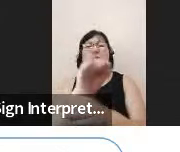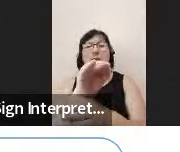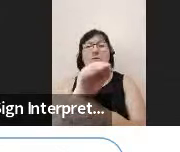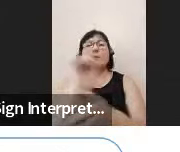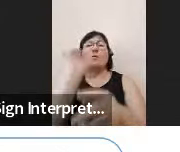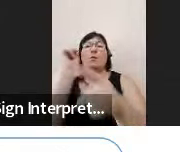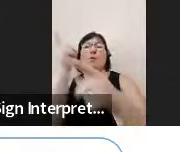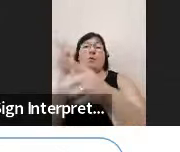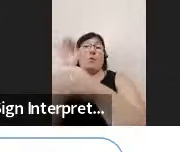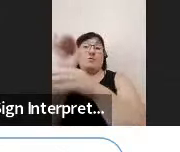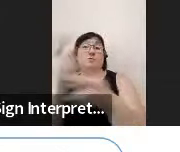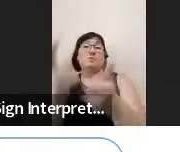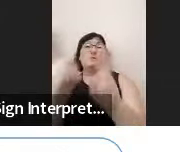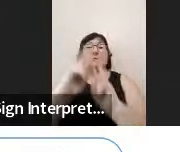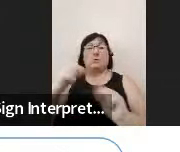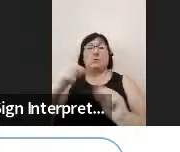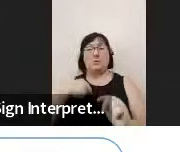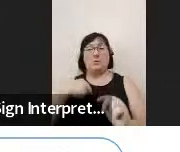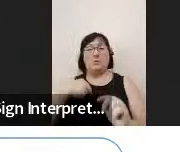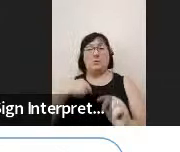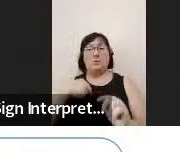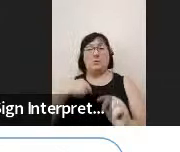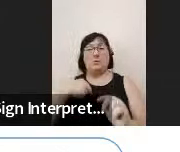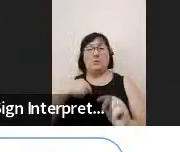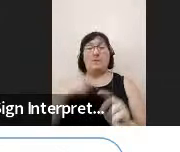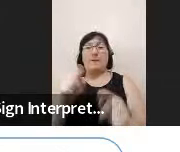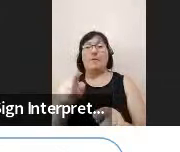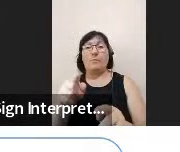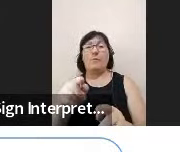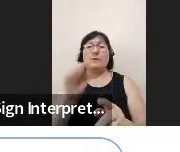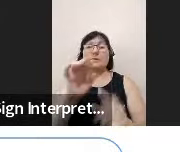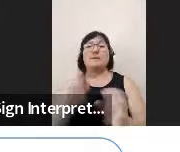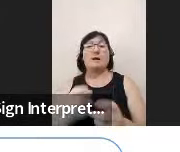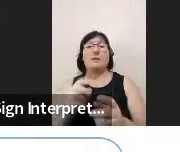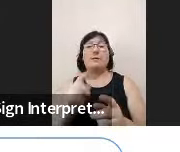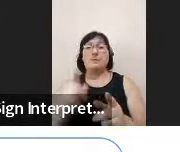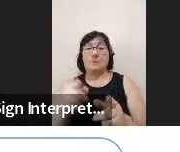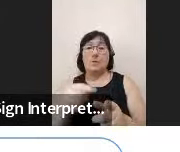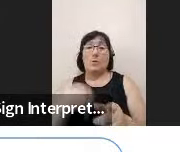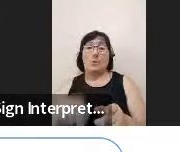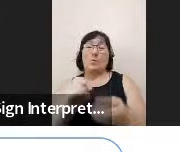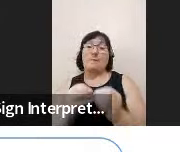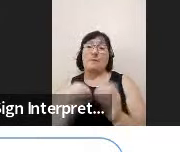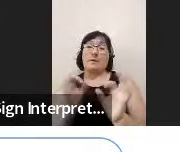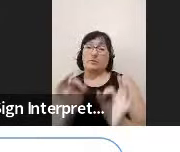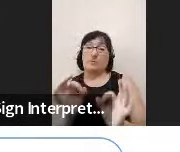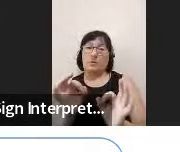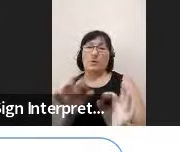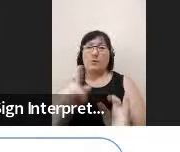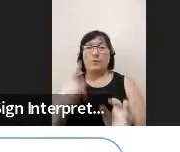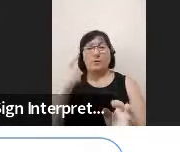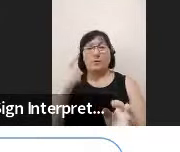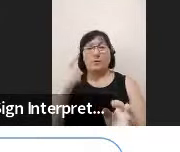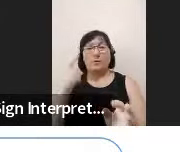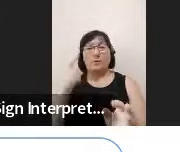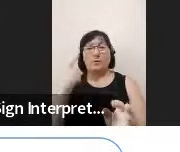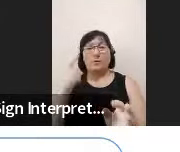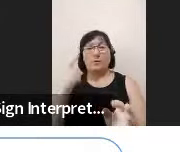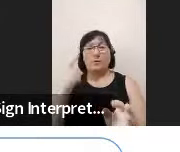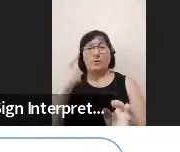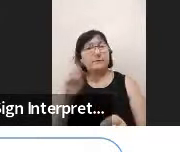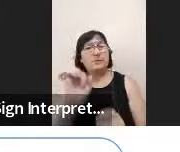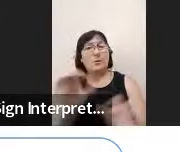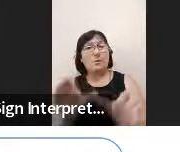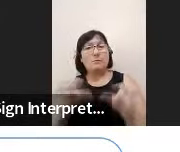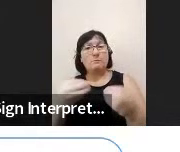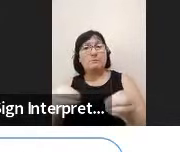chain. So the key here is to ensure that when you think you are compliant in your organization, you must also ensure that the people